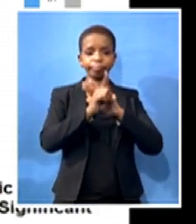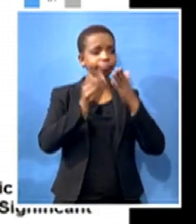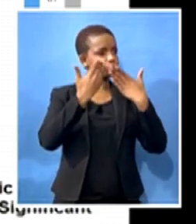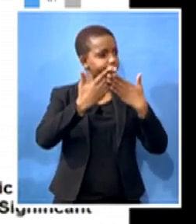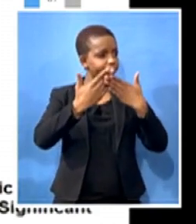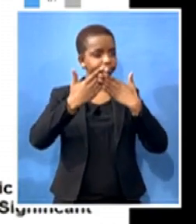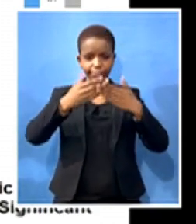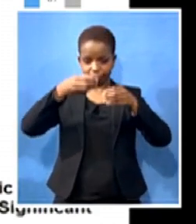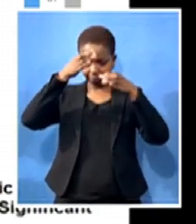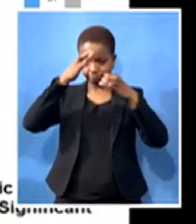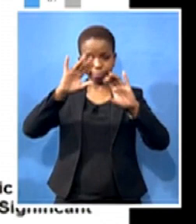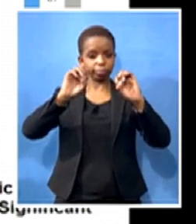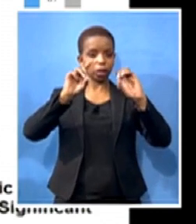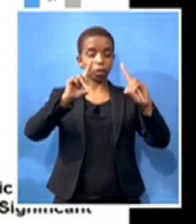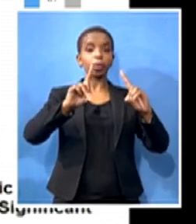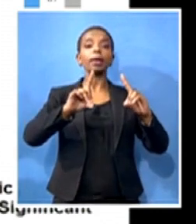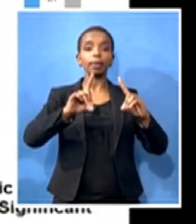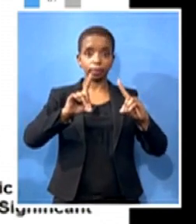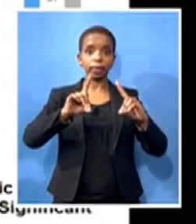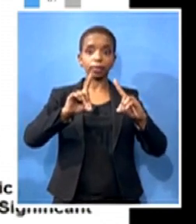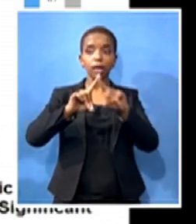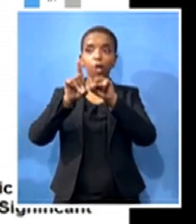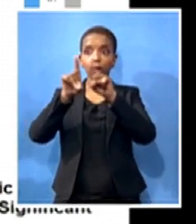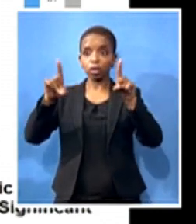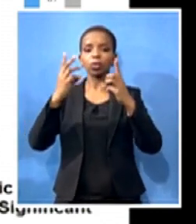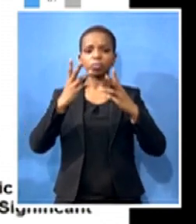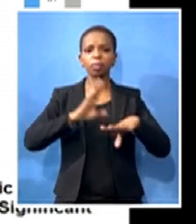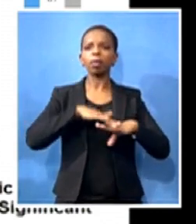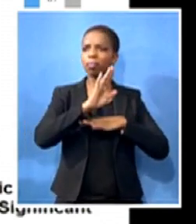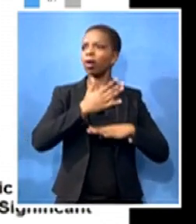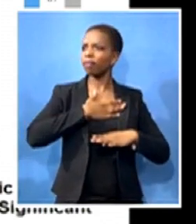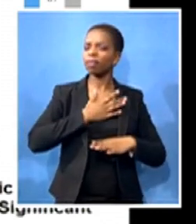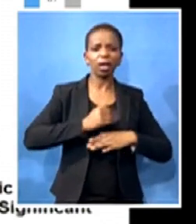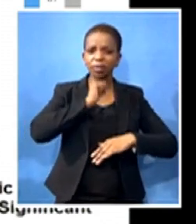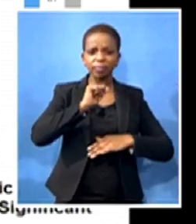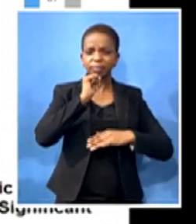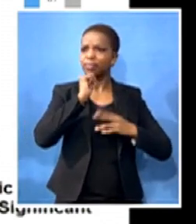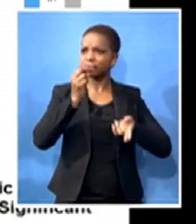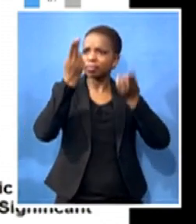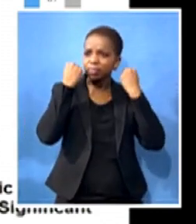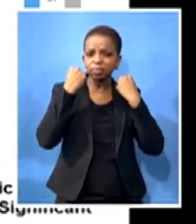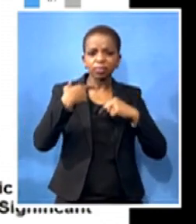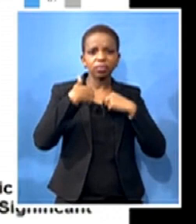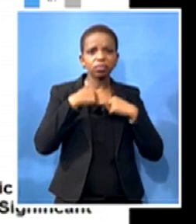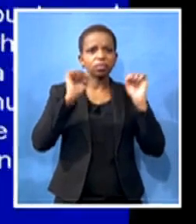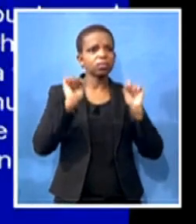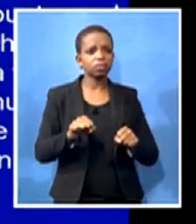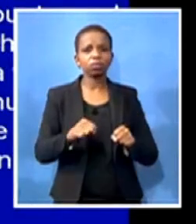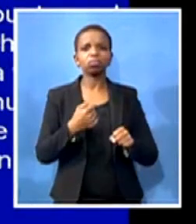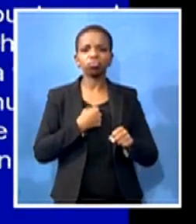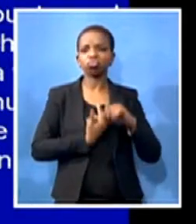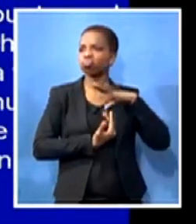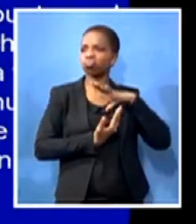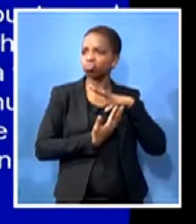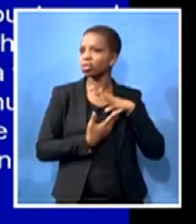to be willing to sacrifice their rights, although that has dropped somewhat in the third, well, it's dropped so much in the